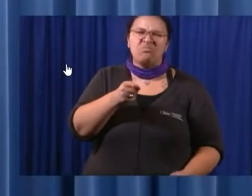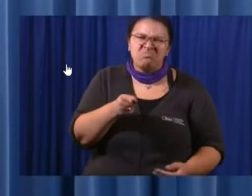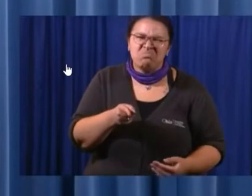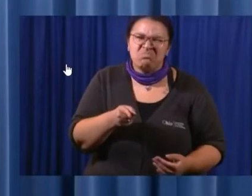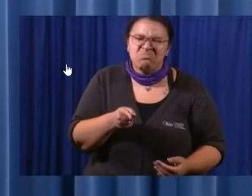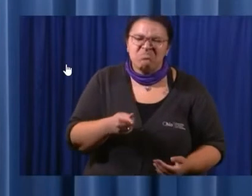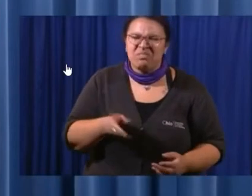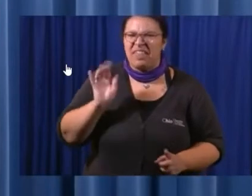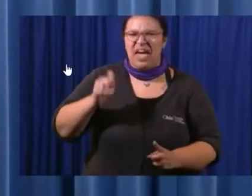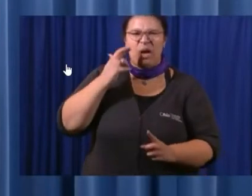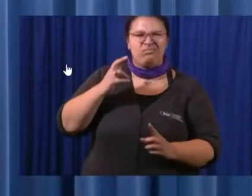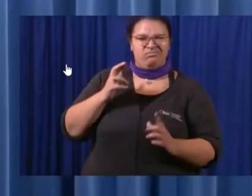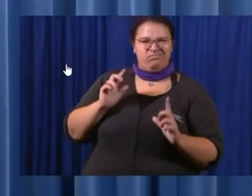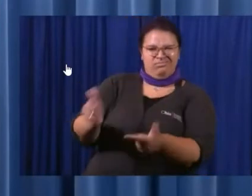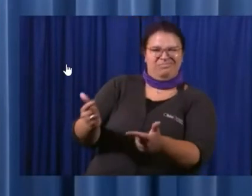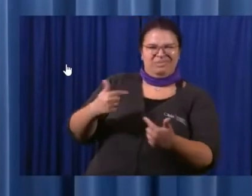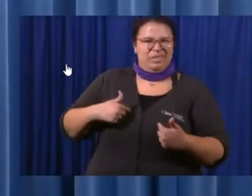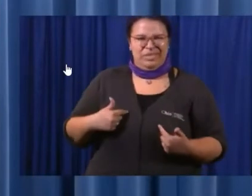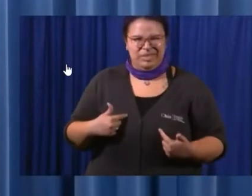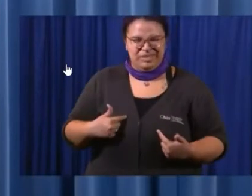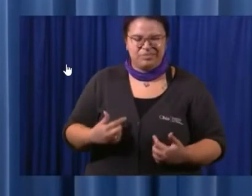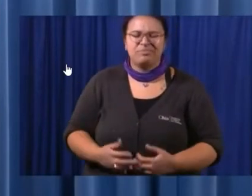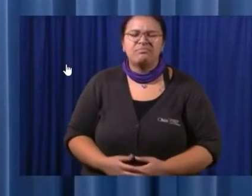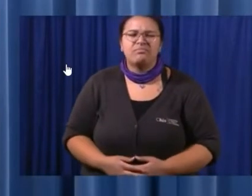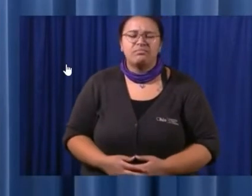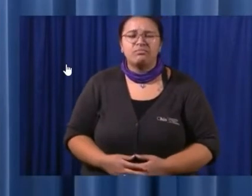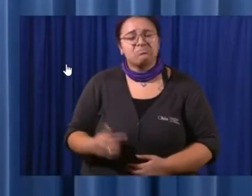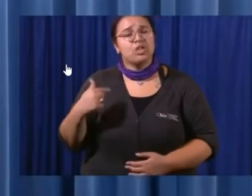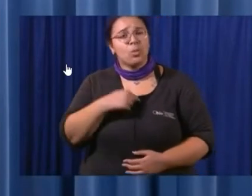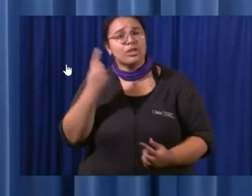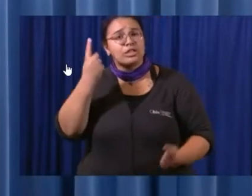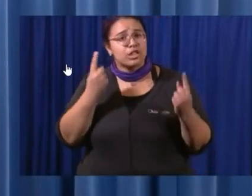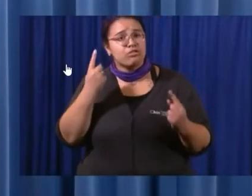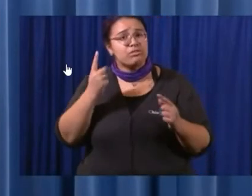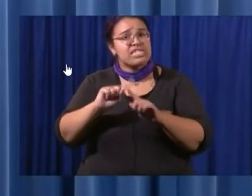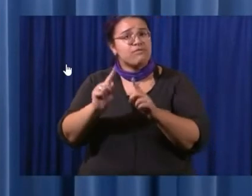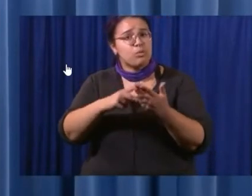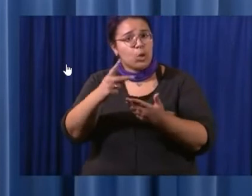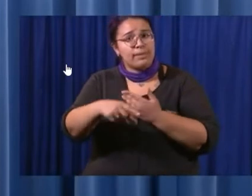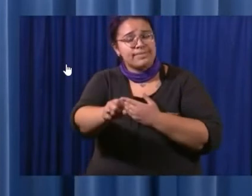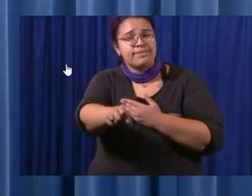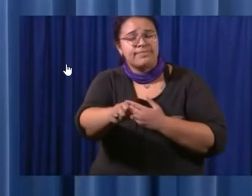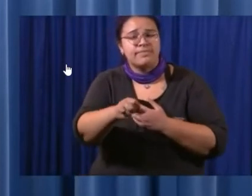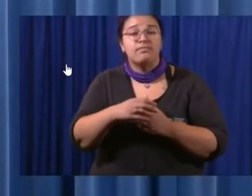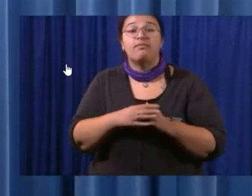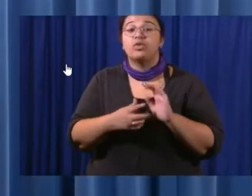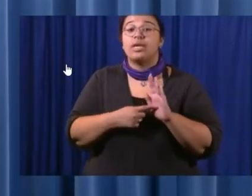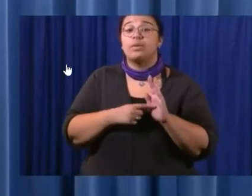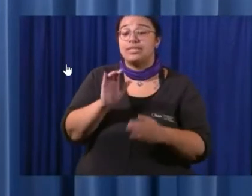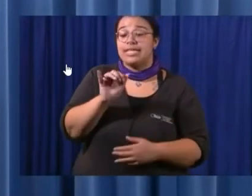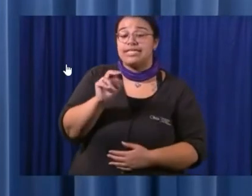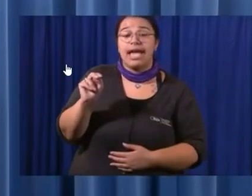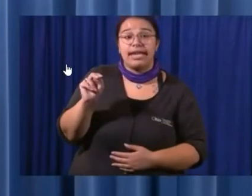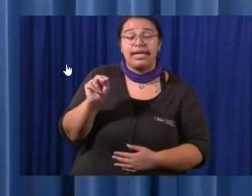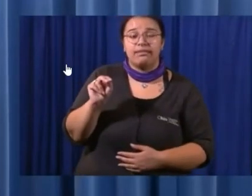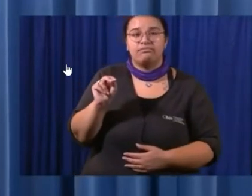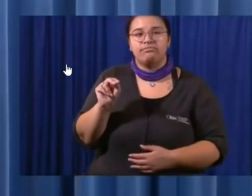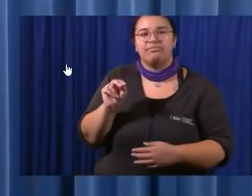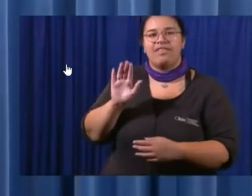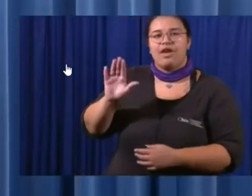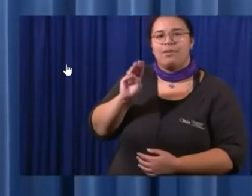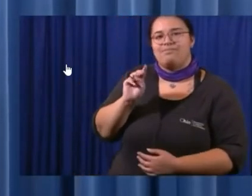programs. For example, in Cincinnati, Mayor Cranley today is